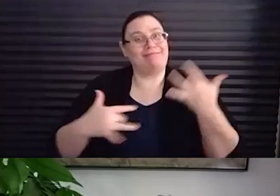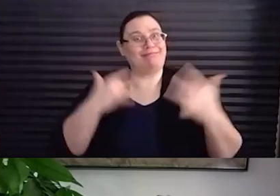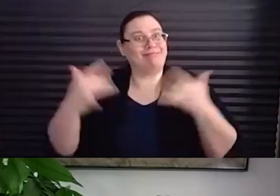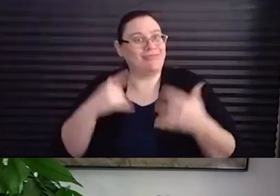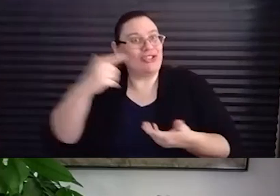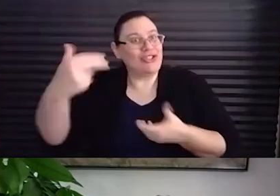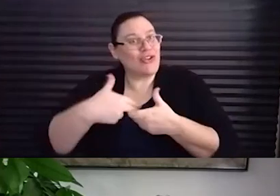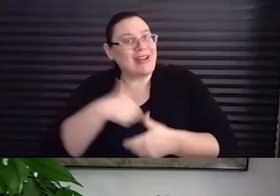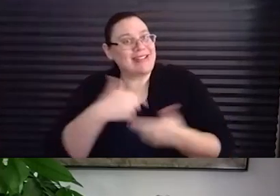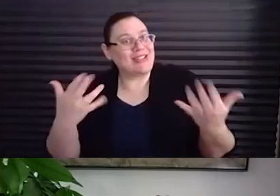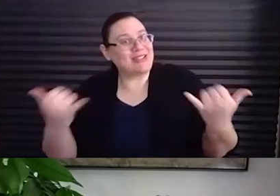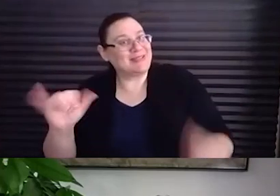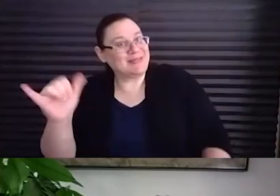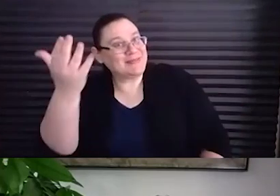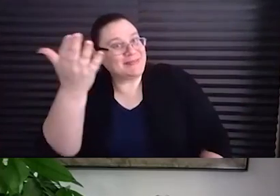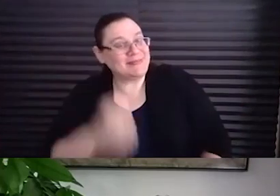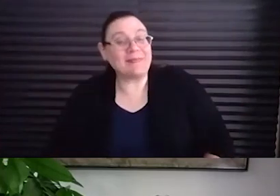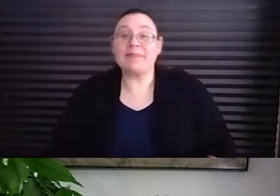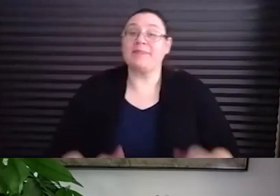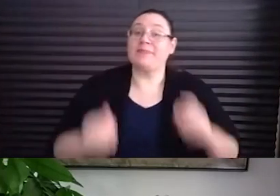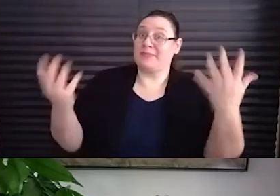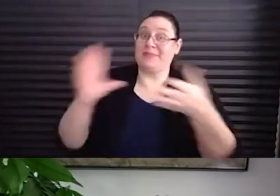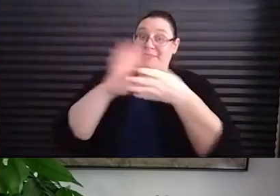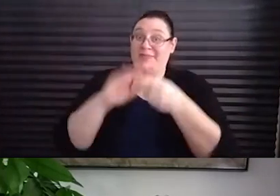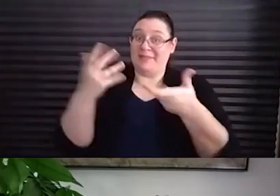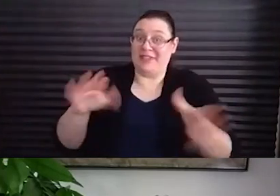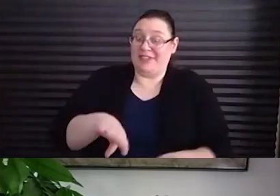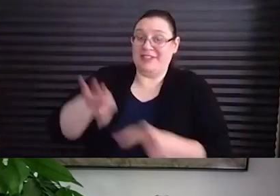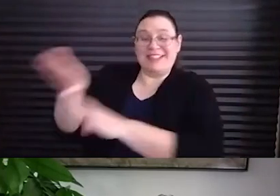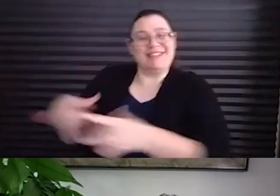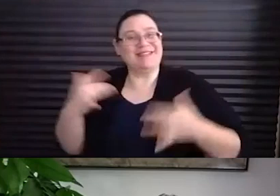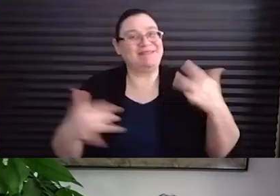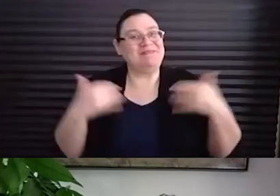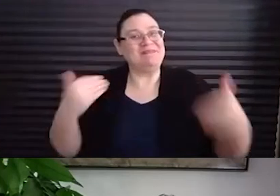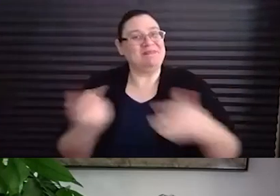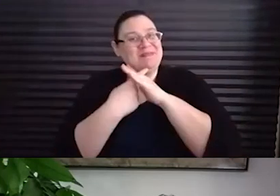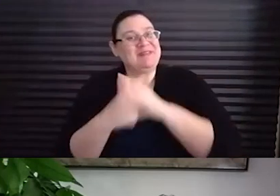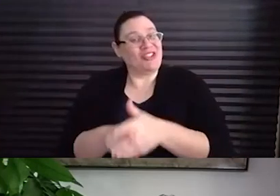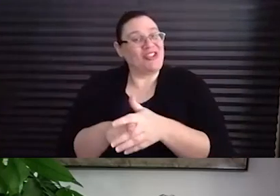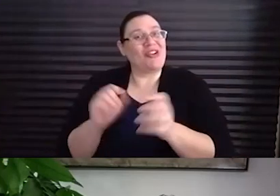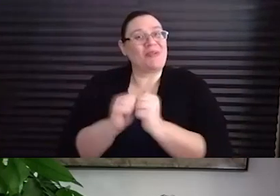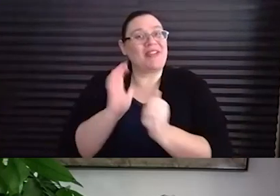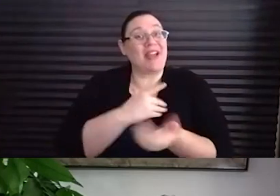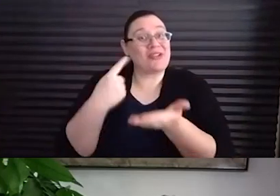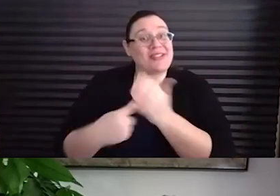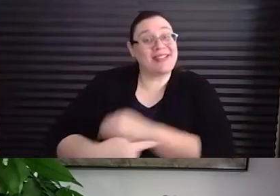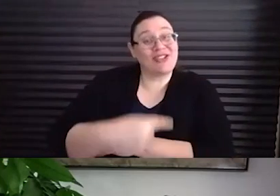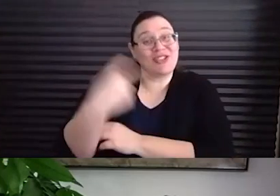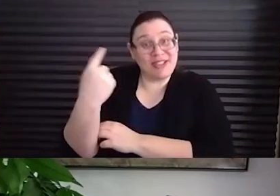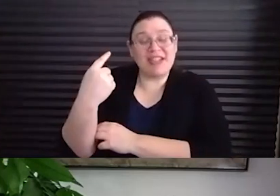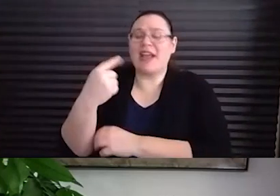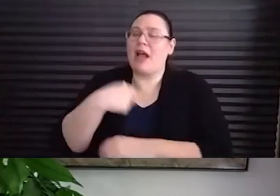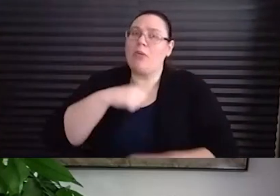her with us here as well. So with all that said, I'm excited to get started and jump into our discussion today. I would